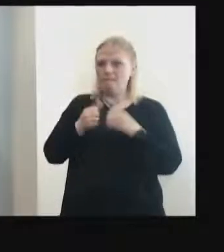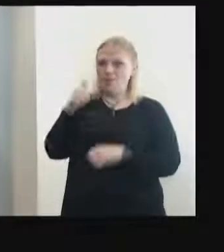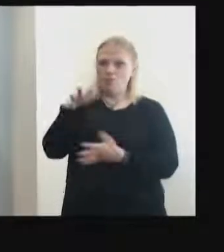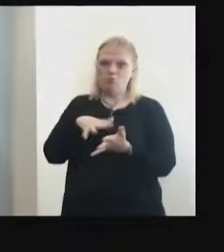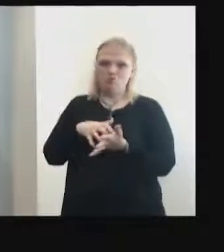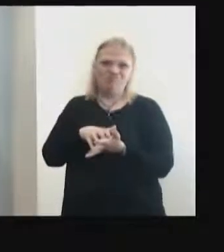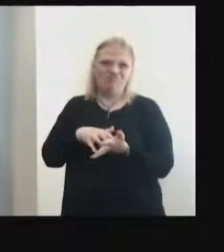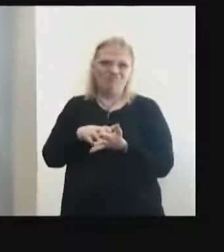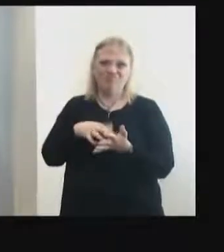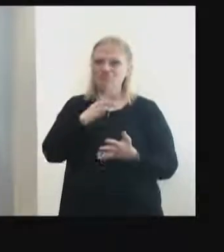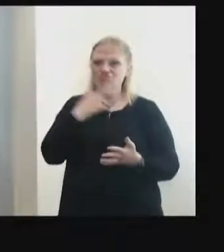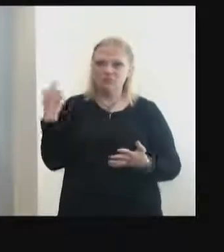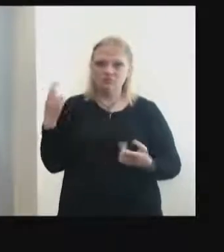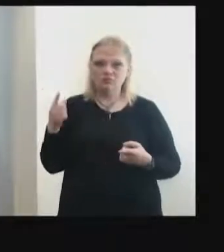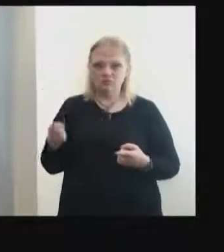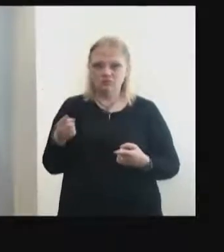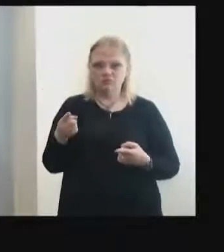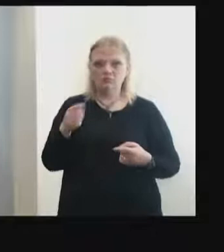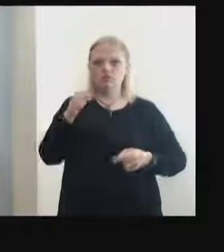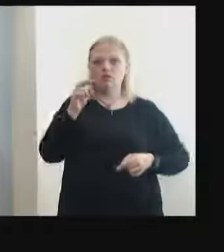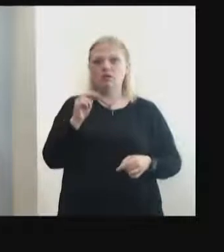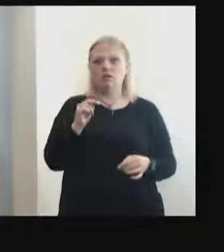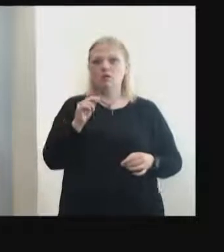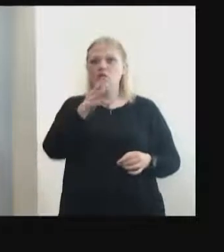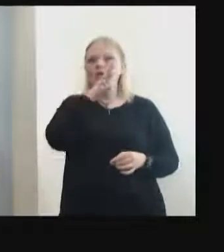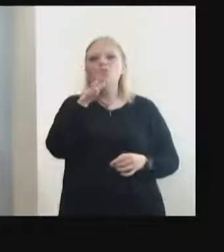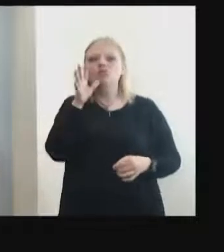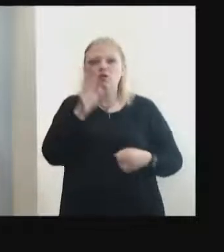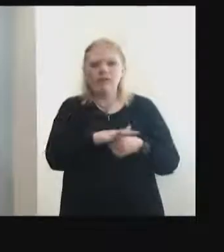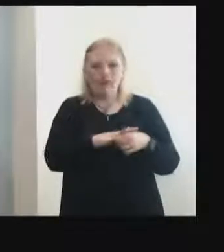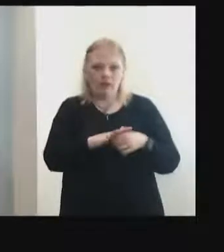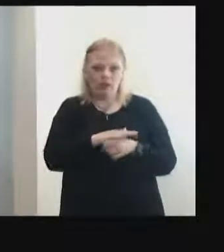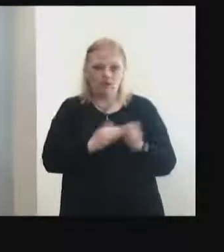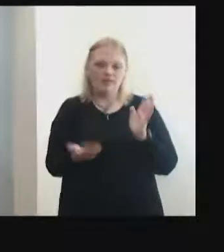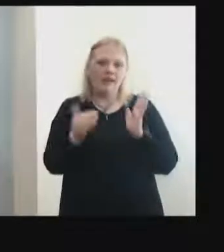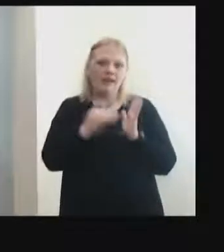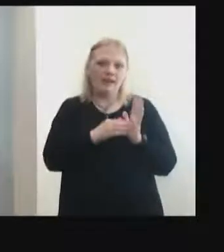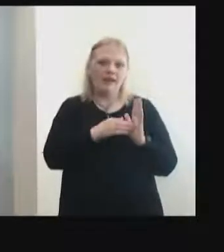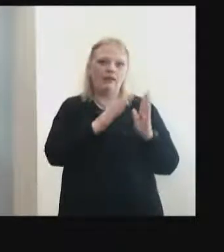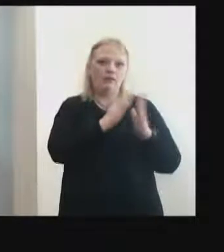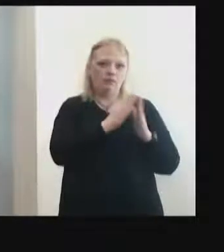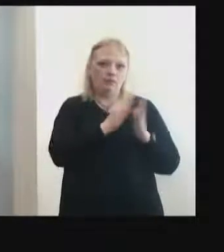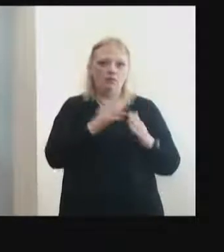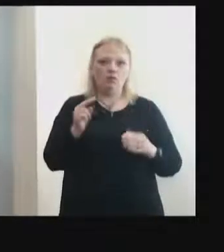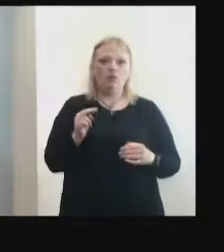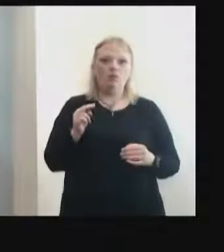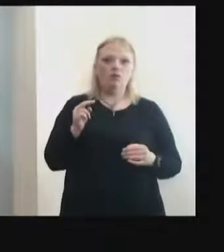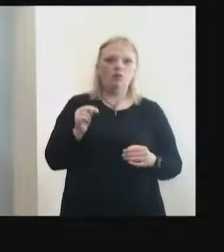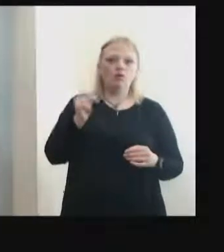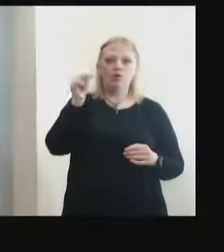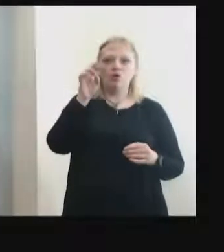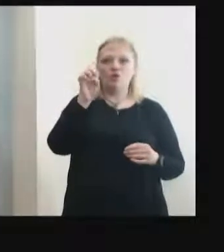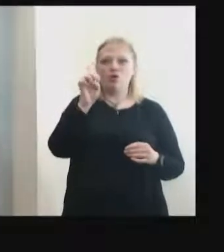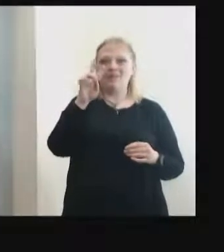vulnerable to COVID-19. And those are our rural areas and, again, urban areas. So North Collins,